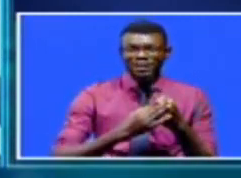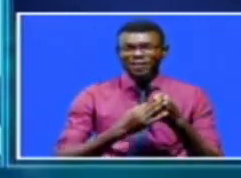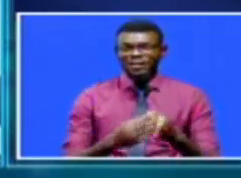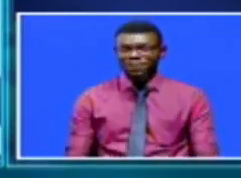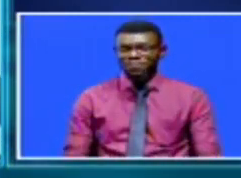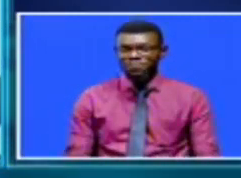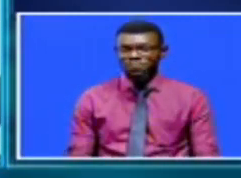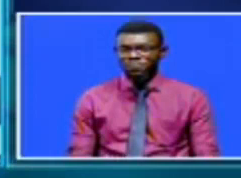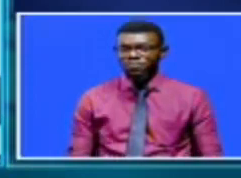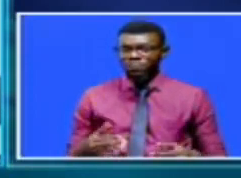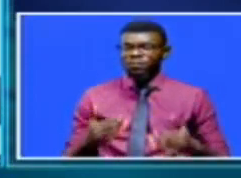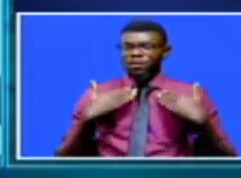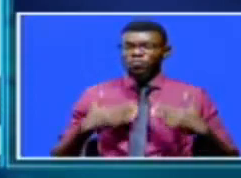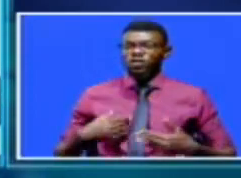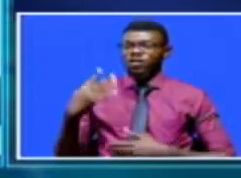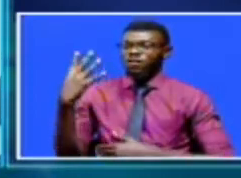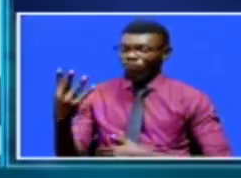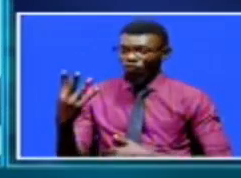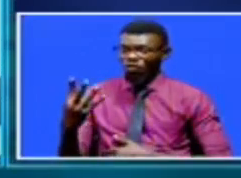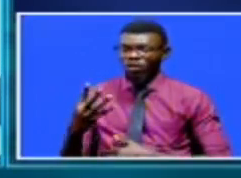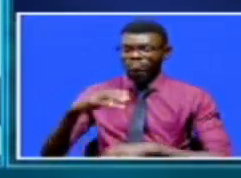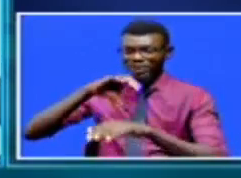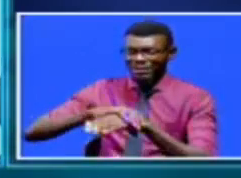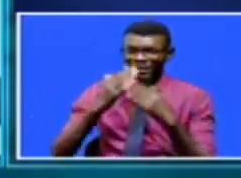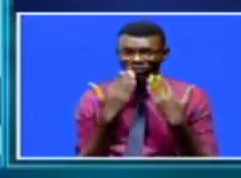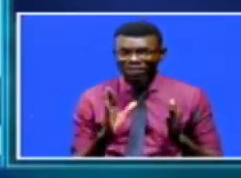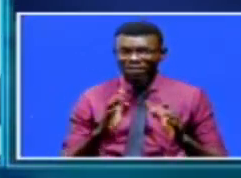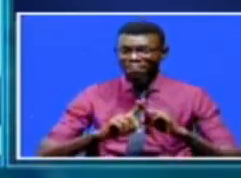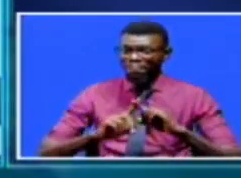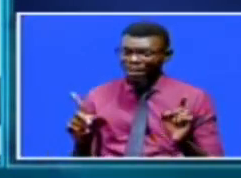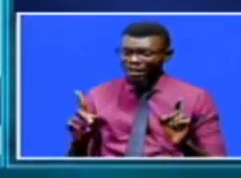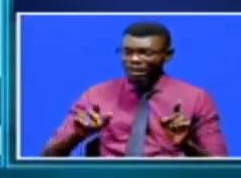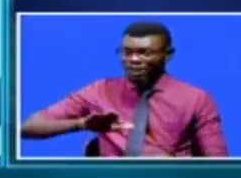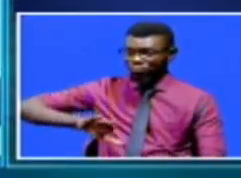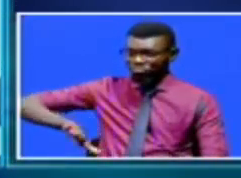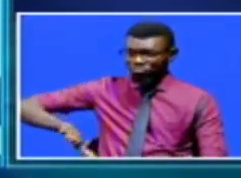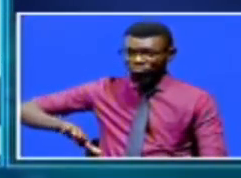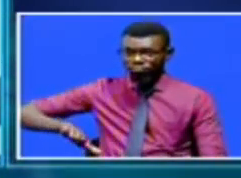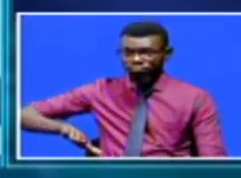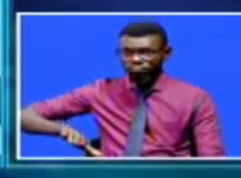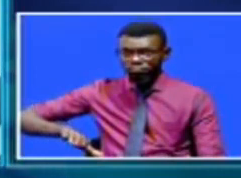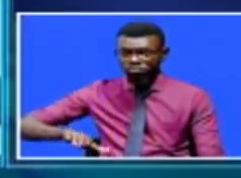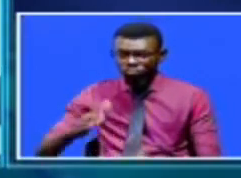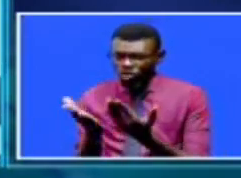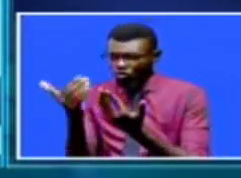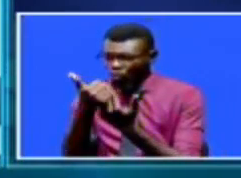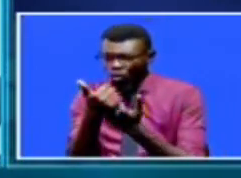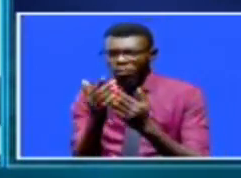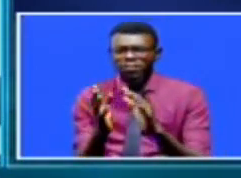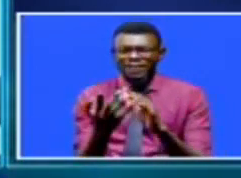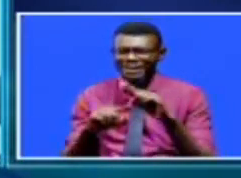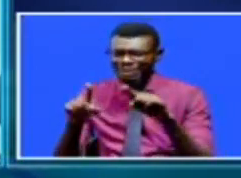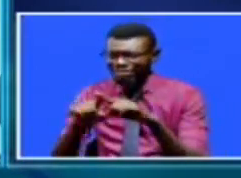Only 4 bodies have been recovered in full. But the rest, we are collecting different body